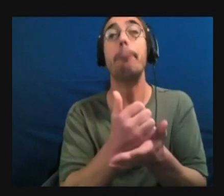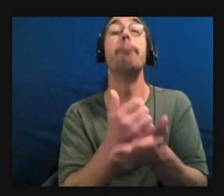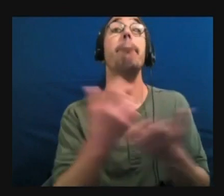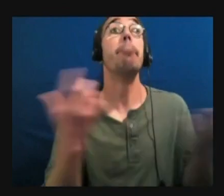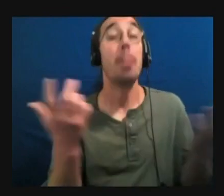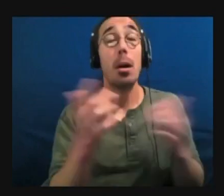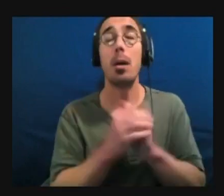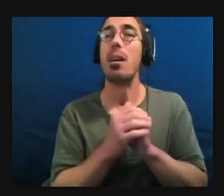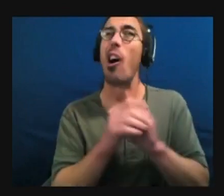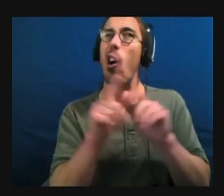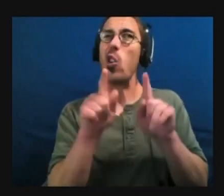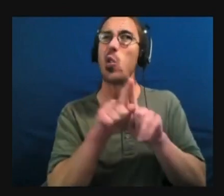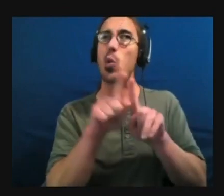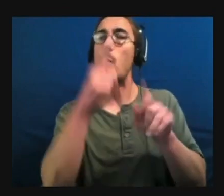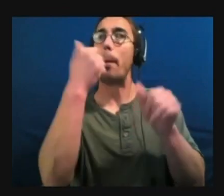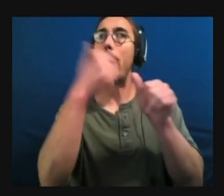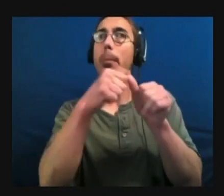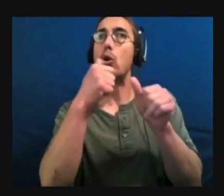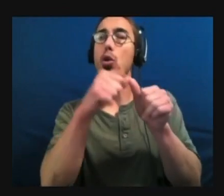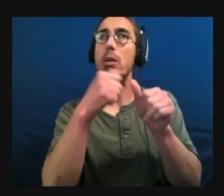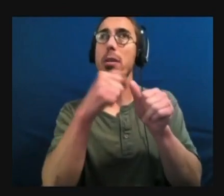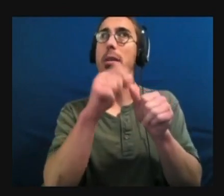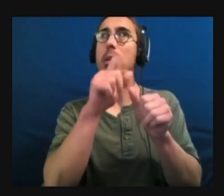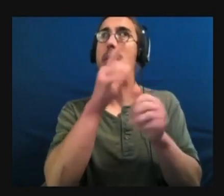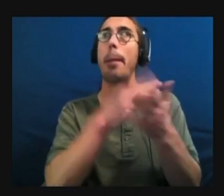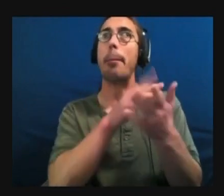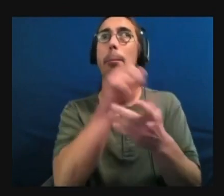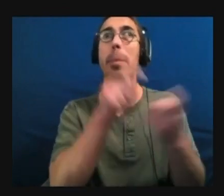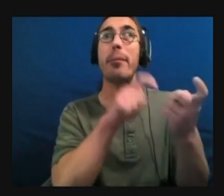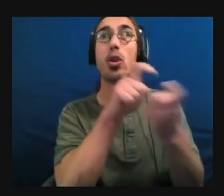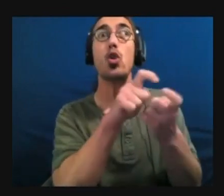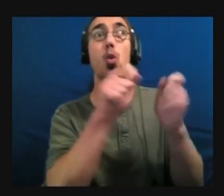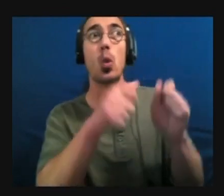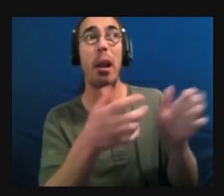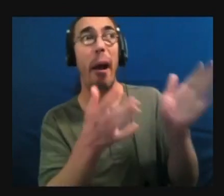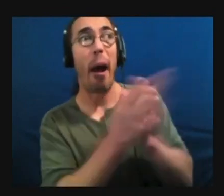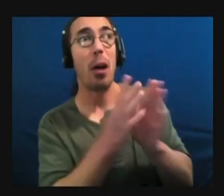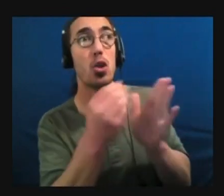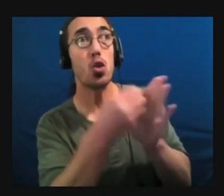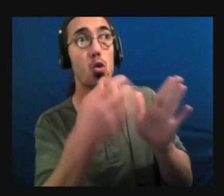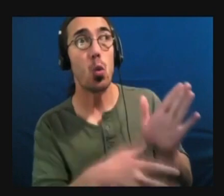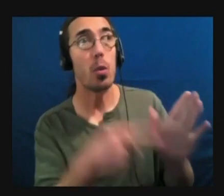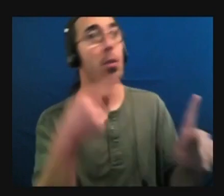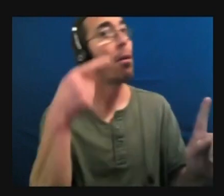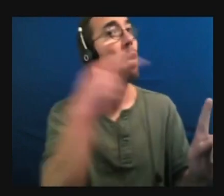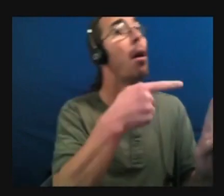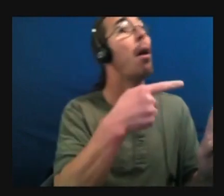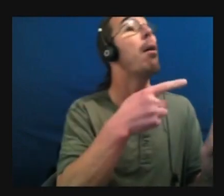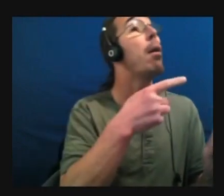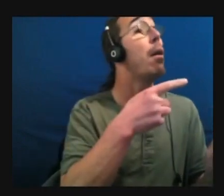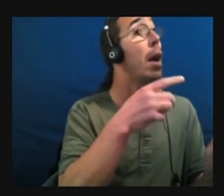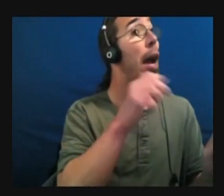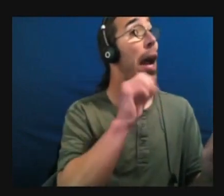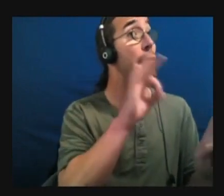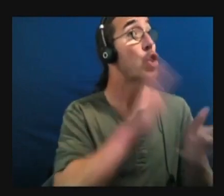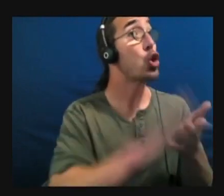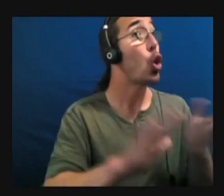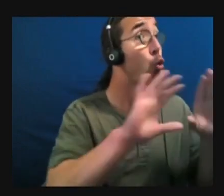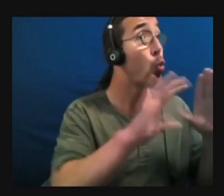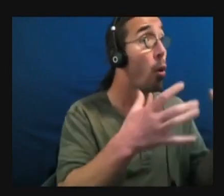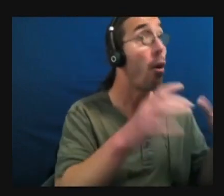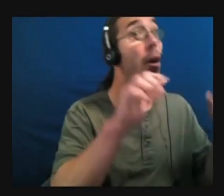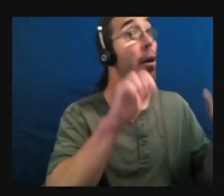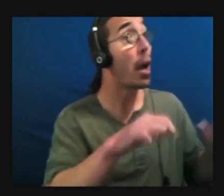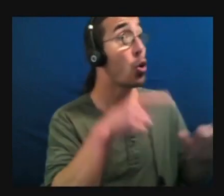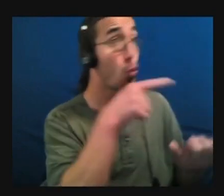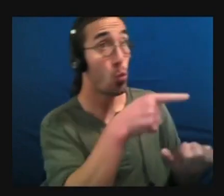diving into some specifics. You know, are you able to, for example, if it's a college course, are you able